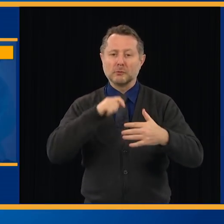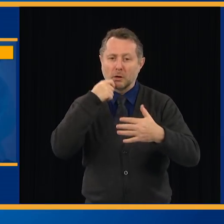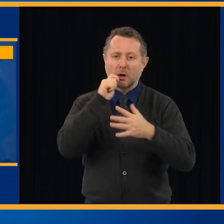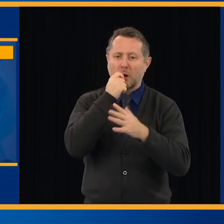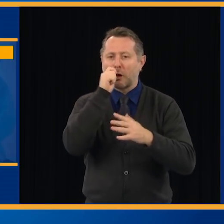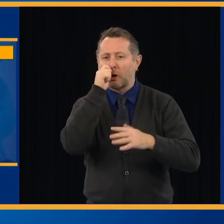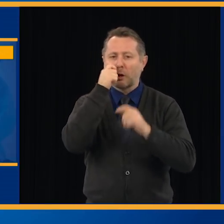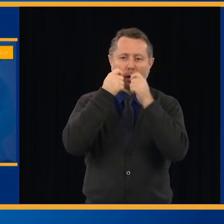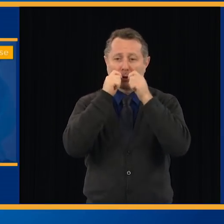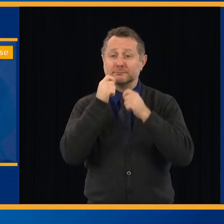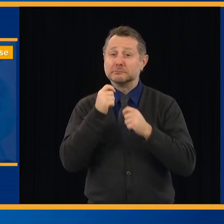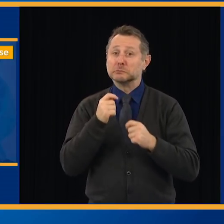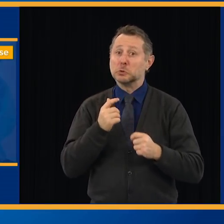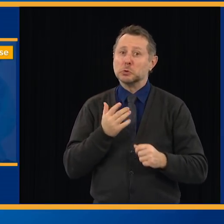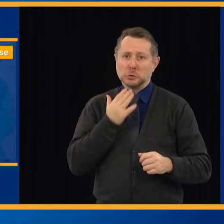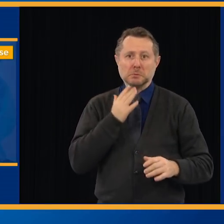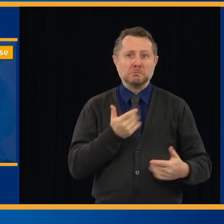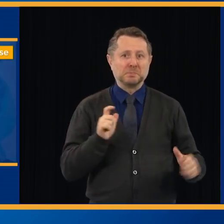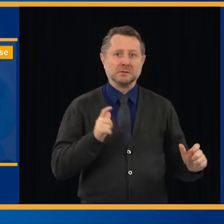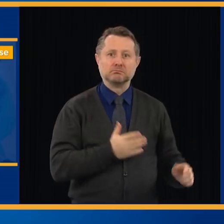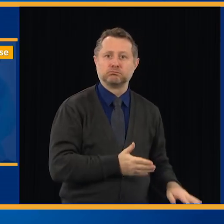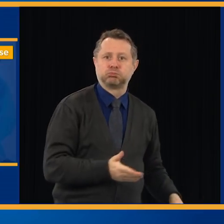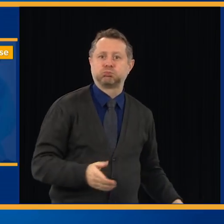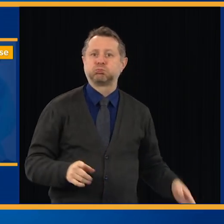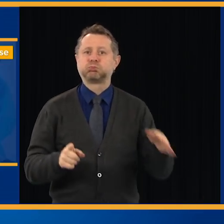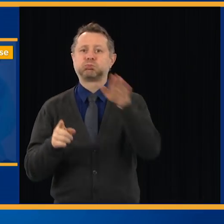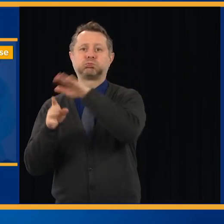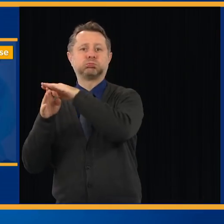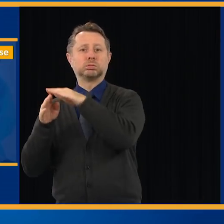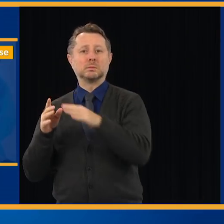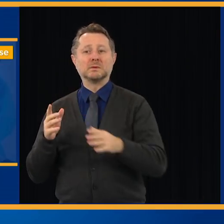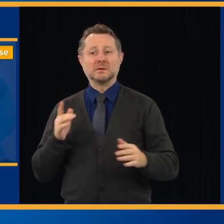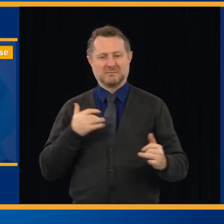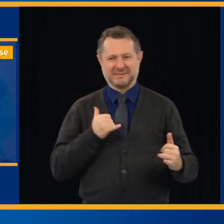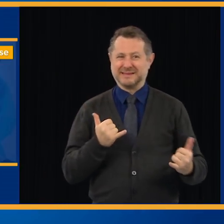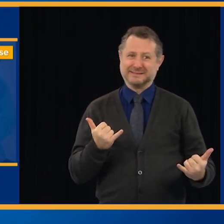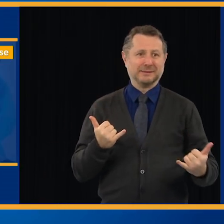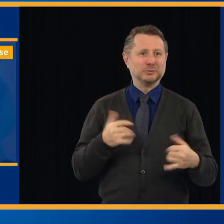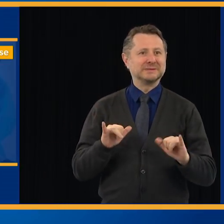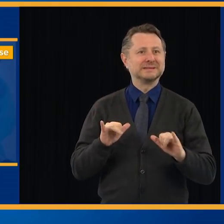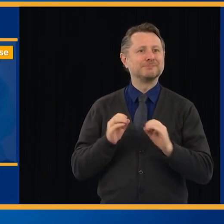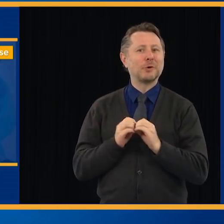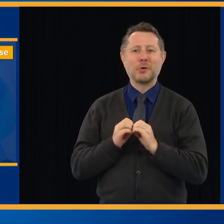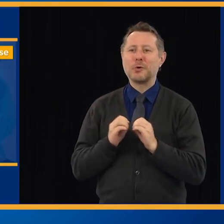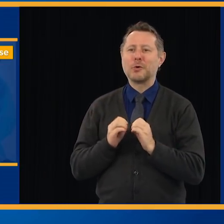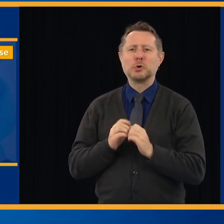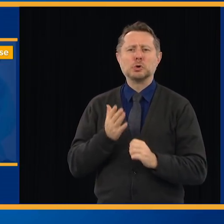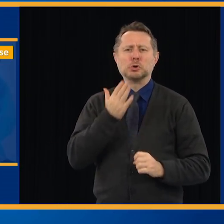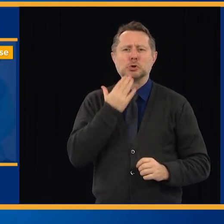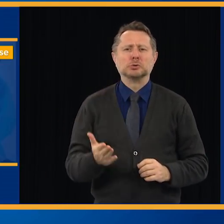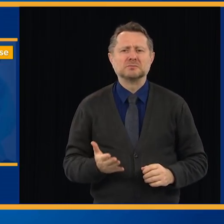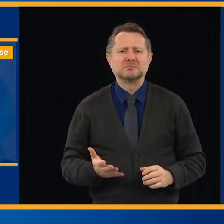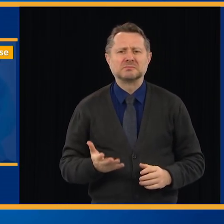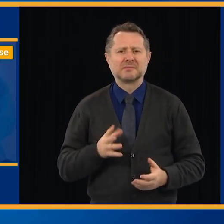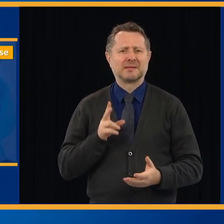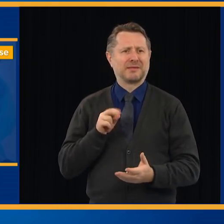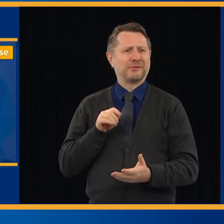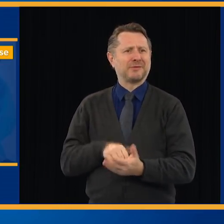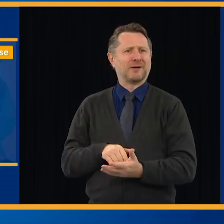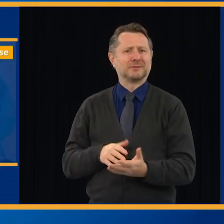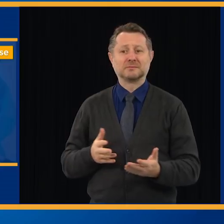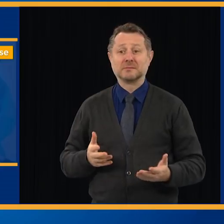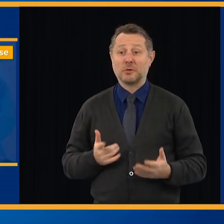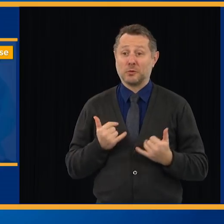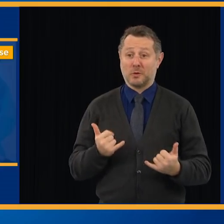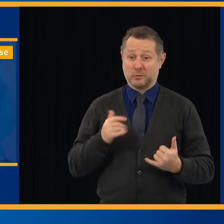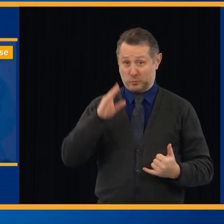dramatic increase, not where we need to be, but a dramatic increase. Where we are now, you should know, is New York